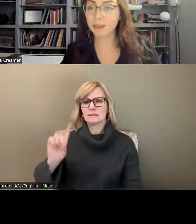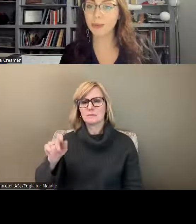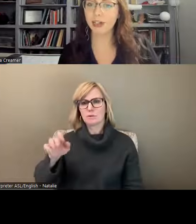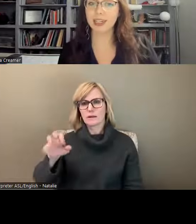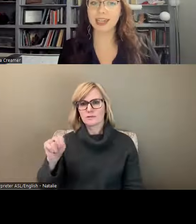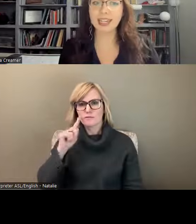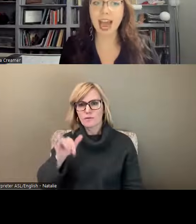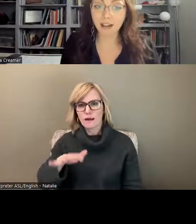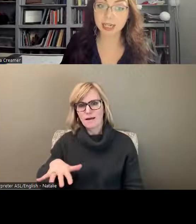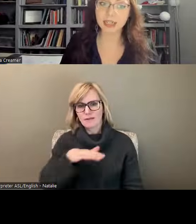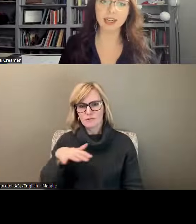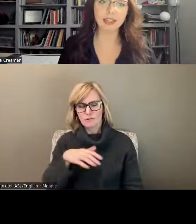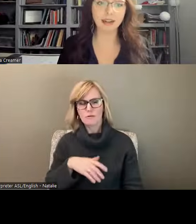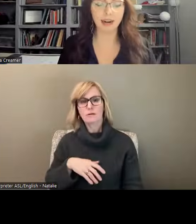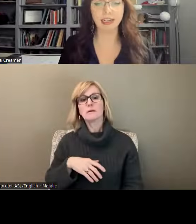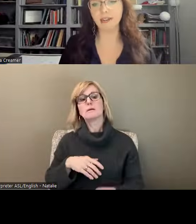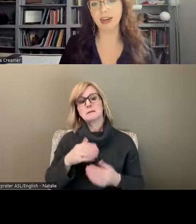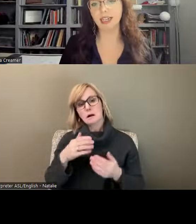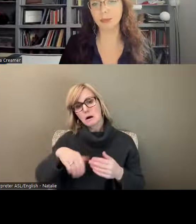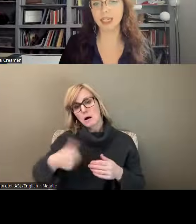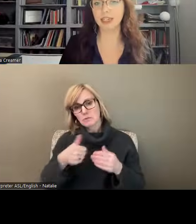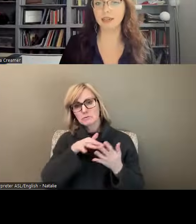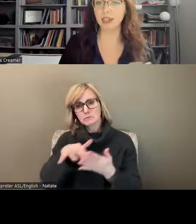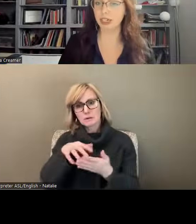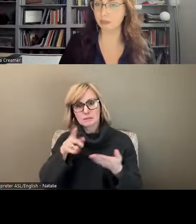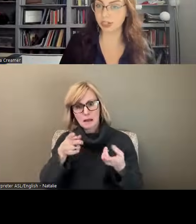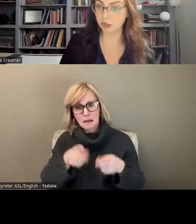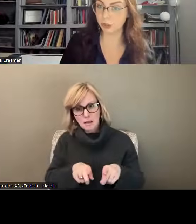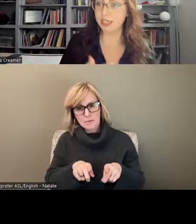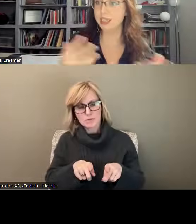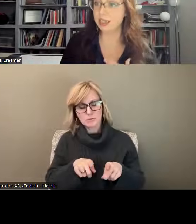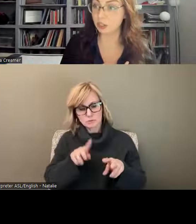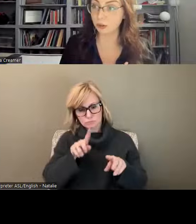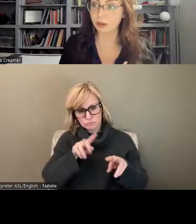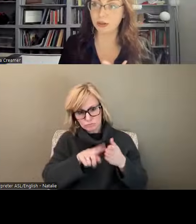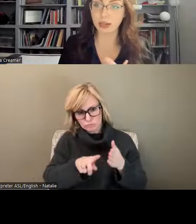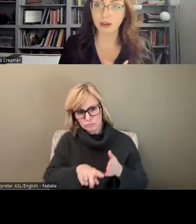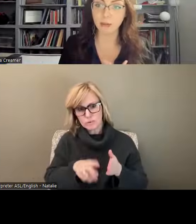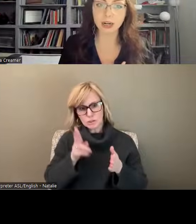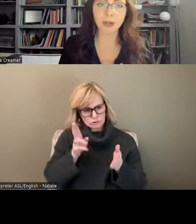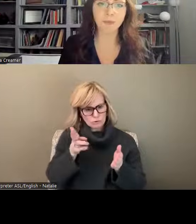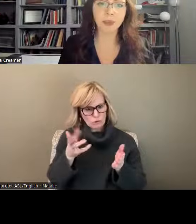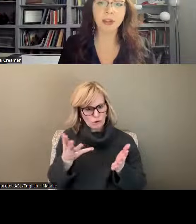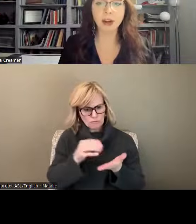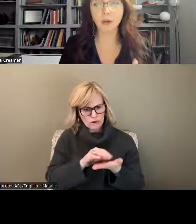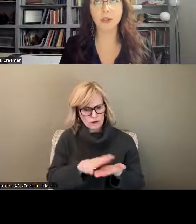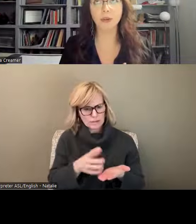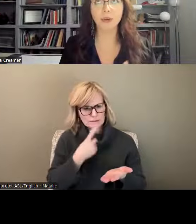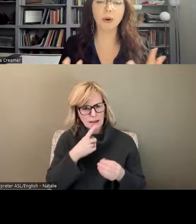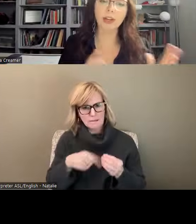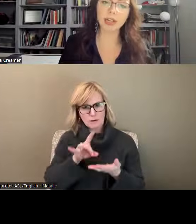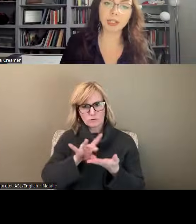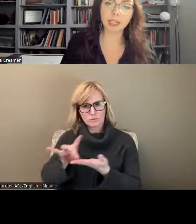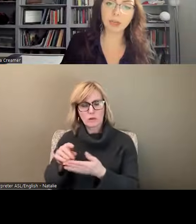while influential studies have been conducted on identifying the presence of such deportee groups in the historical record, not only